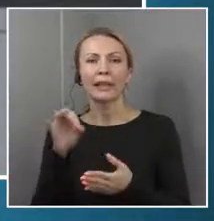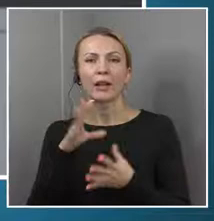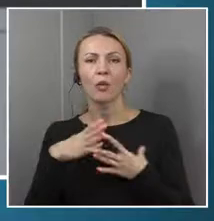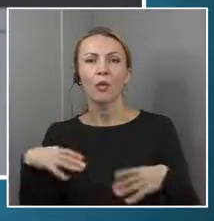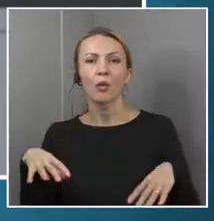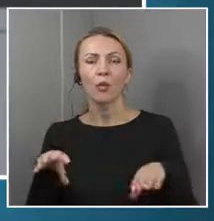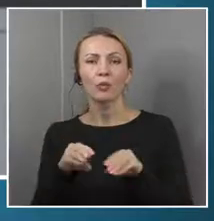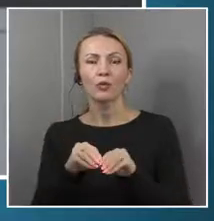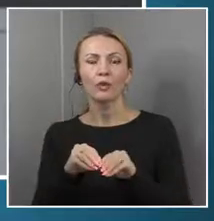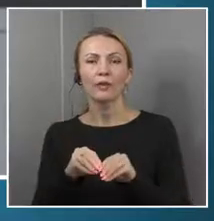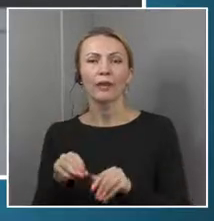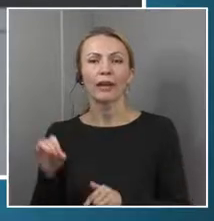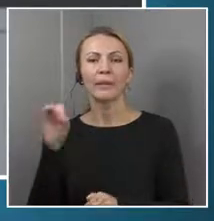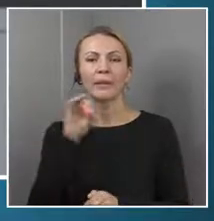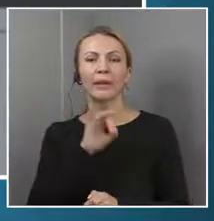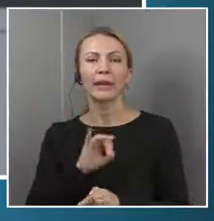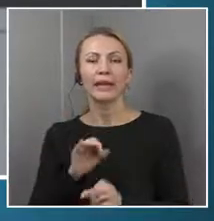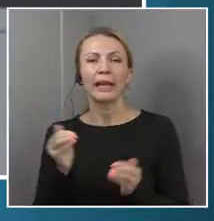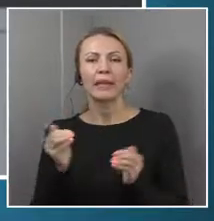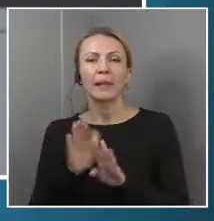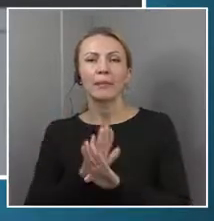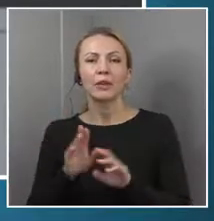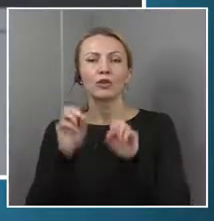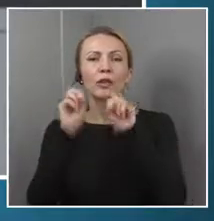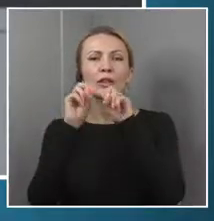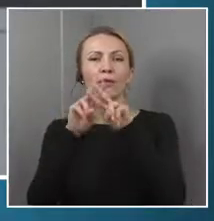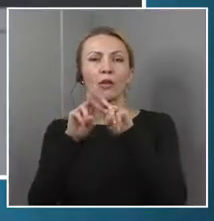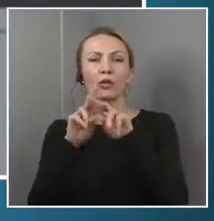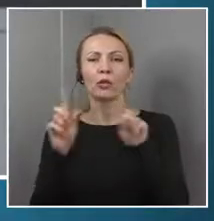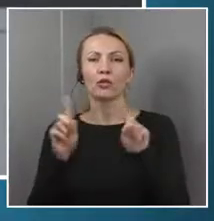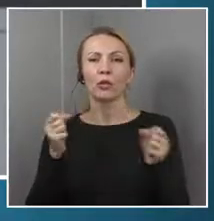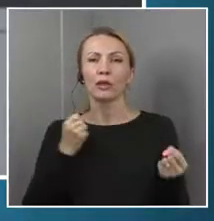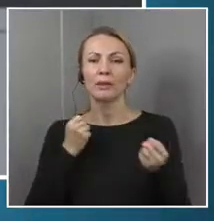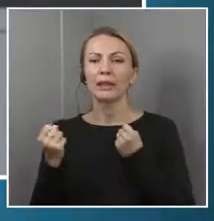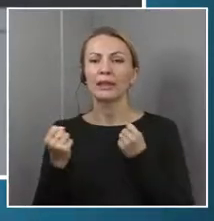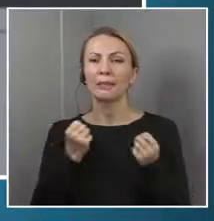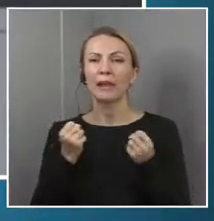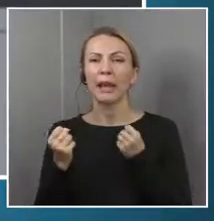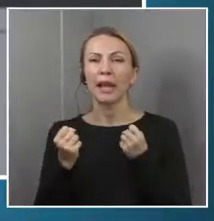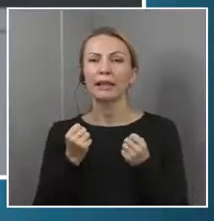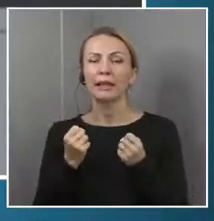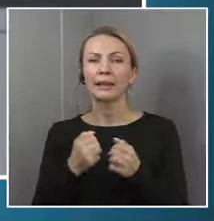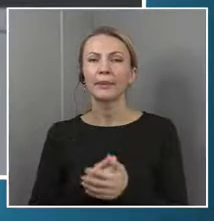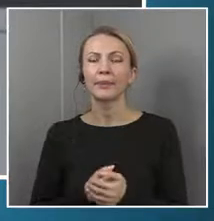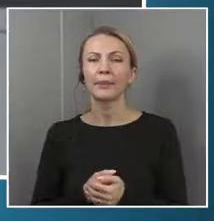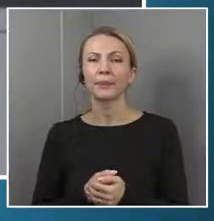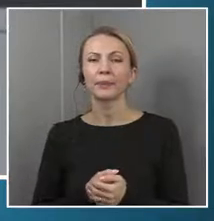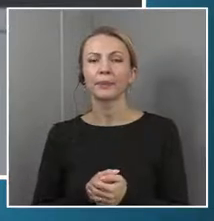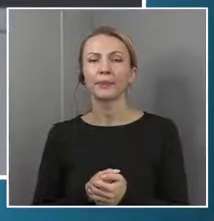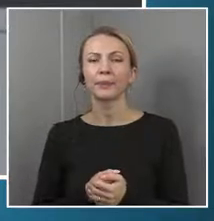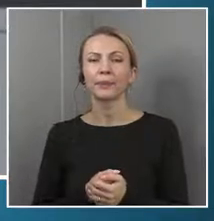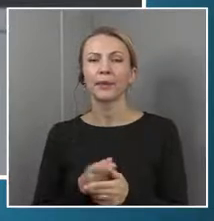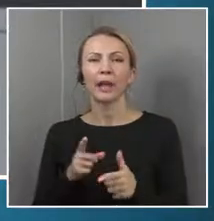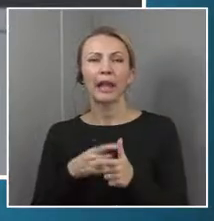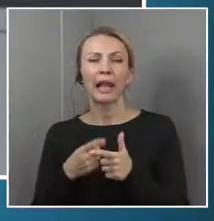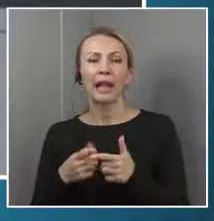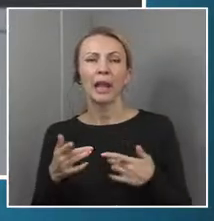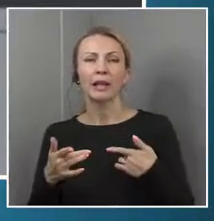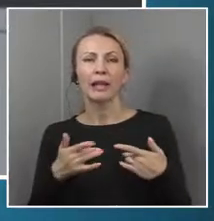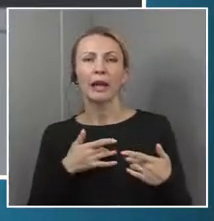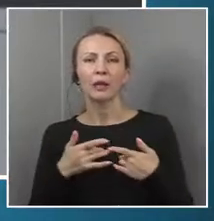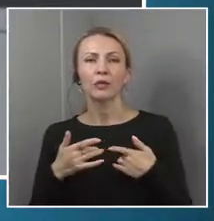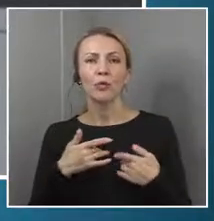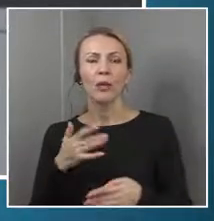grocer, because it's going to be a major event for the city. And Western artists